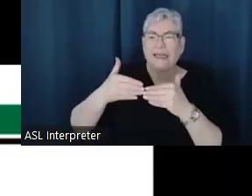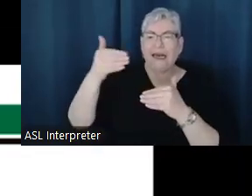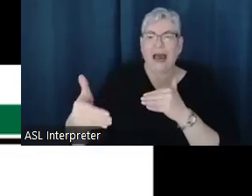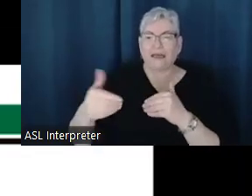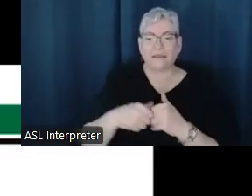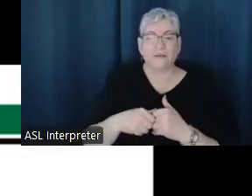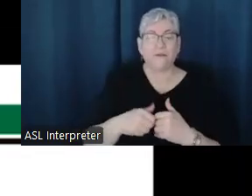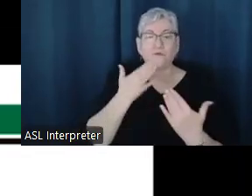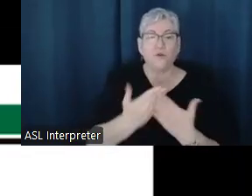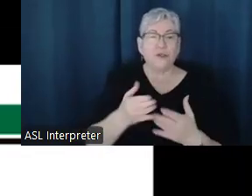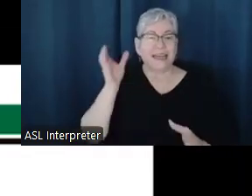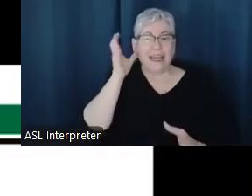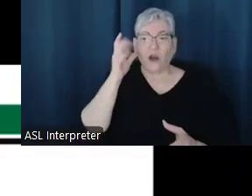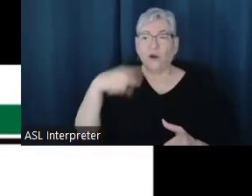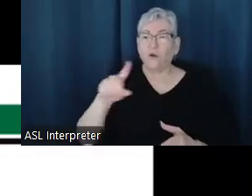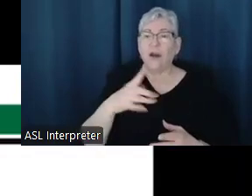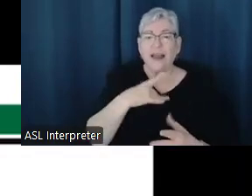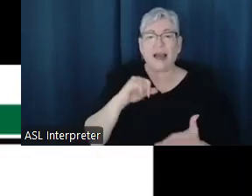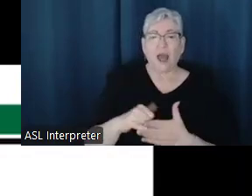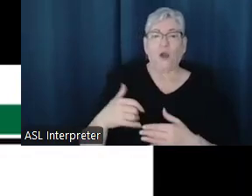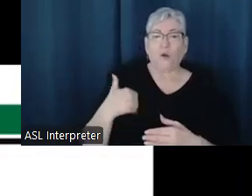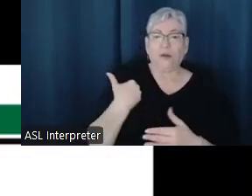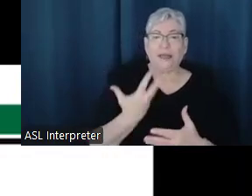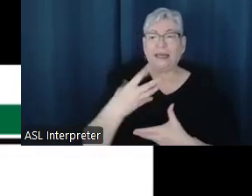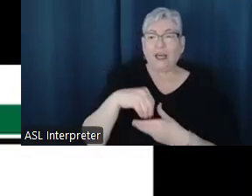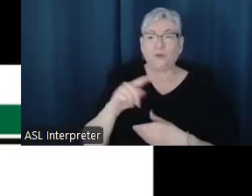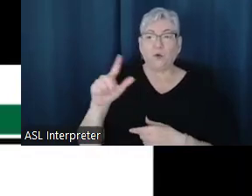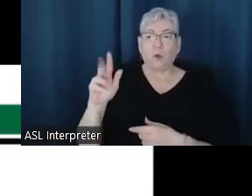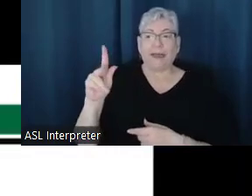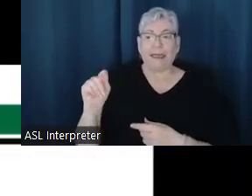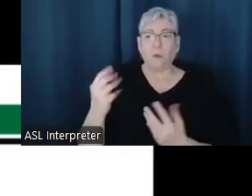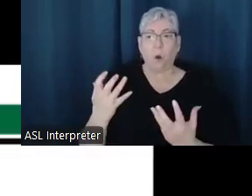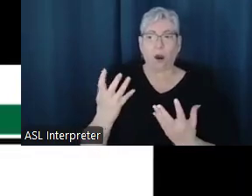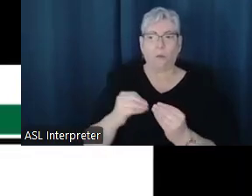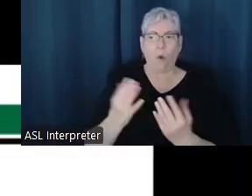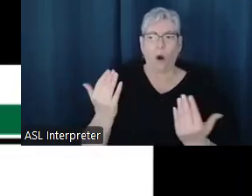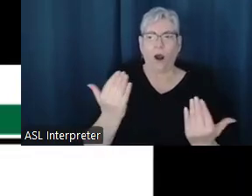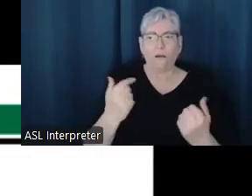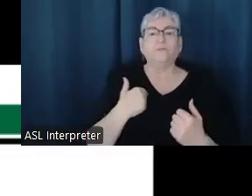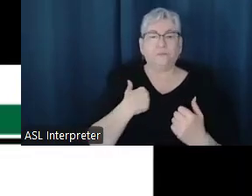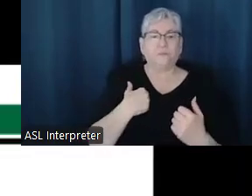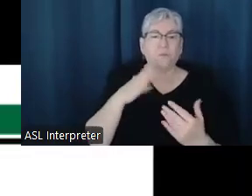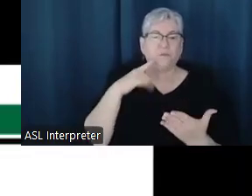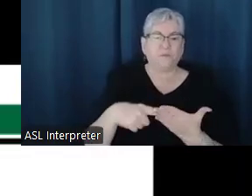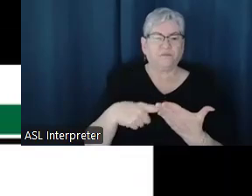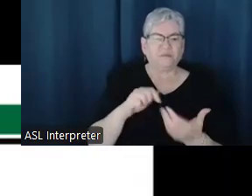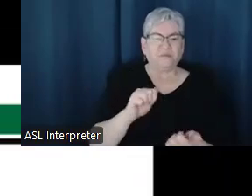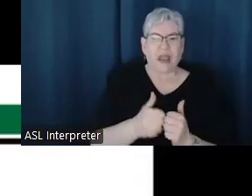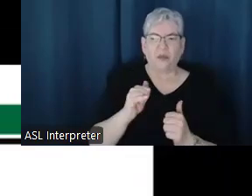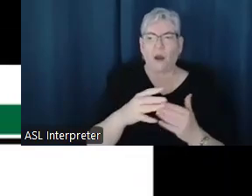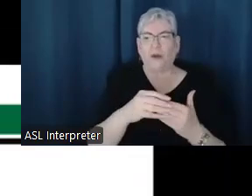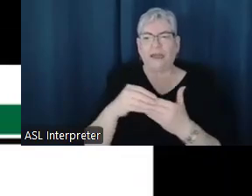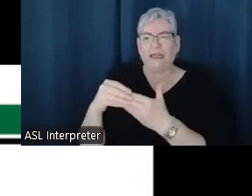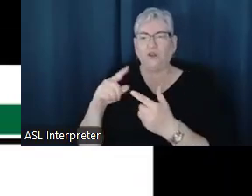hear that everybody loved the Youth Engagement Toolkit and that they wanted more. And we're going to talk about how that kind of leads into